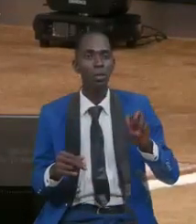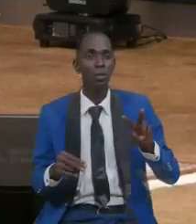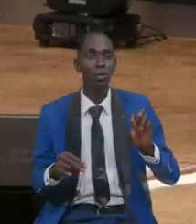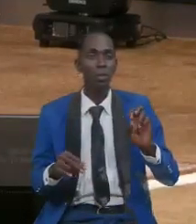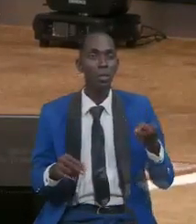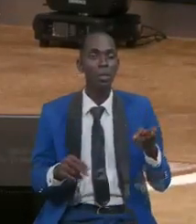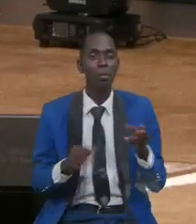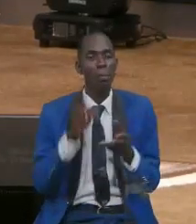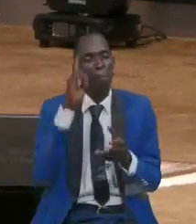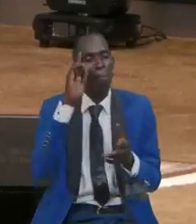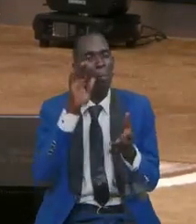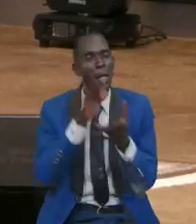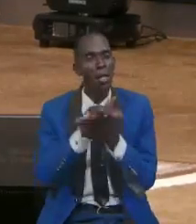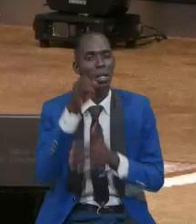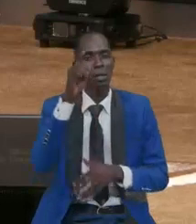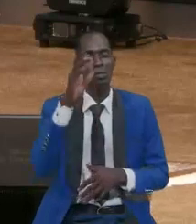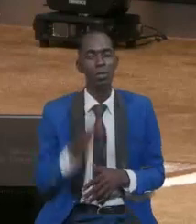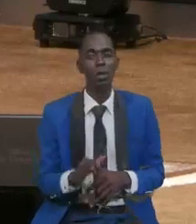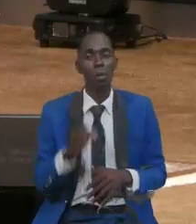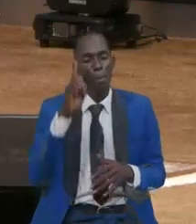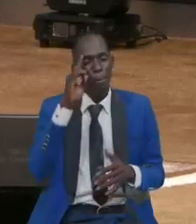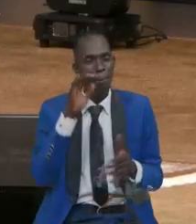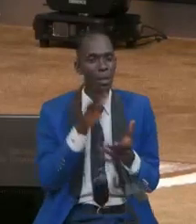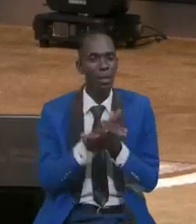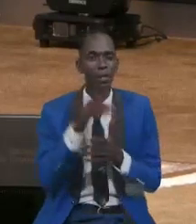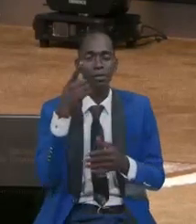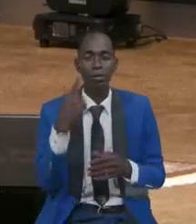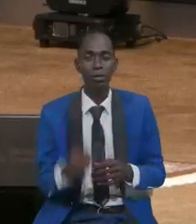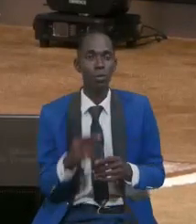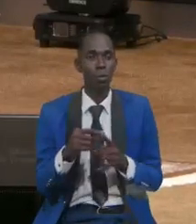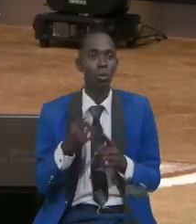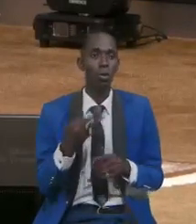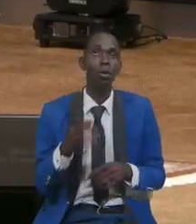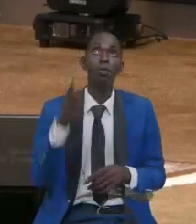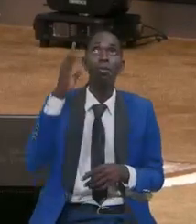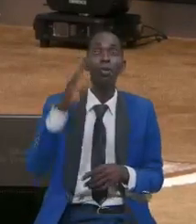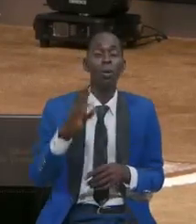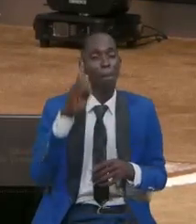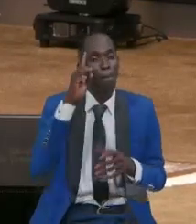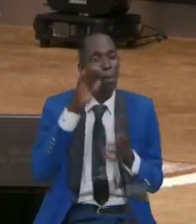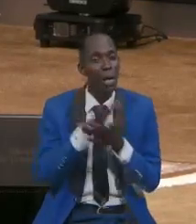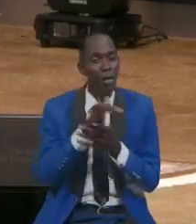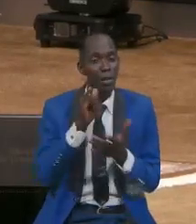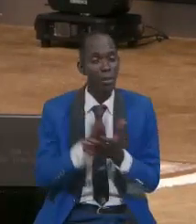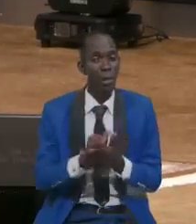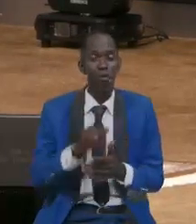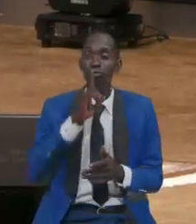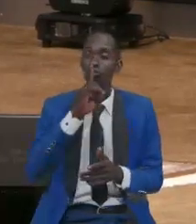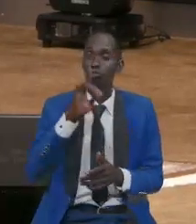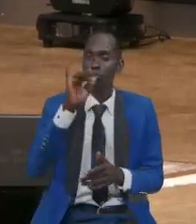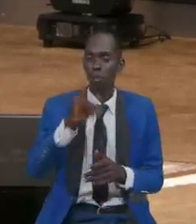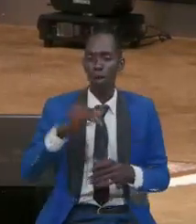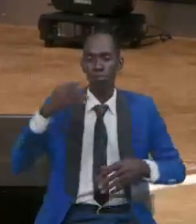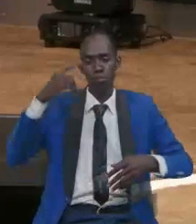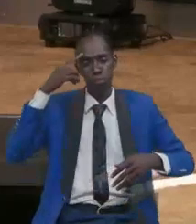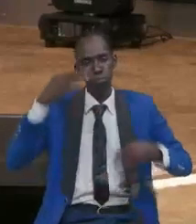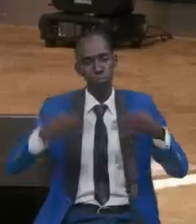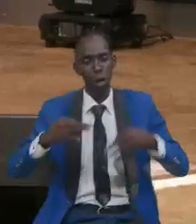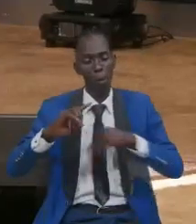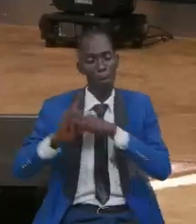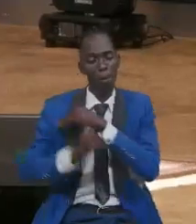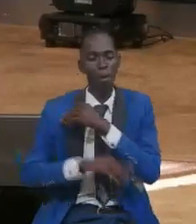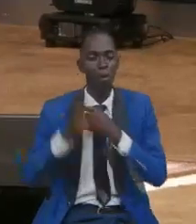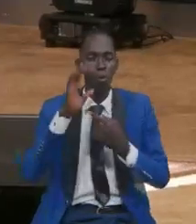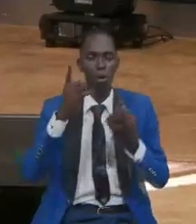They believed the threatenings of God. They believe that the punishment will actually come. They didn't take the announcement,